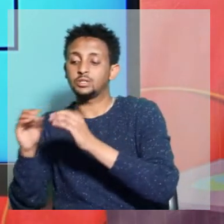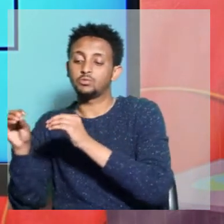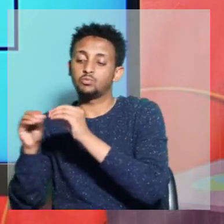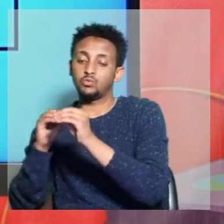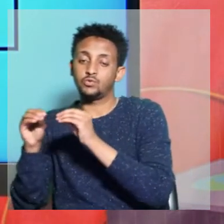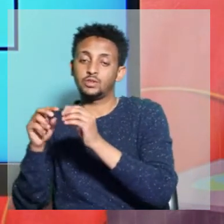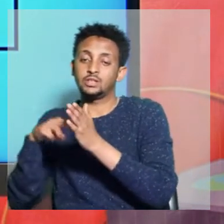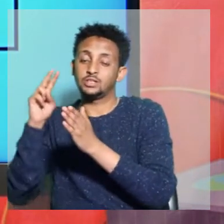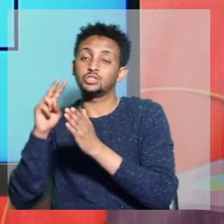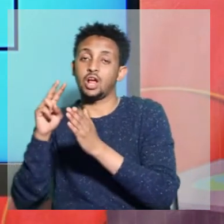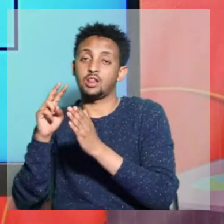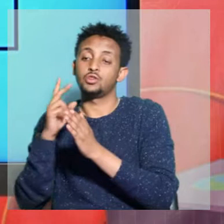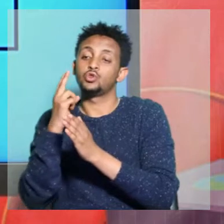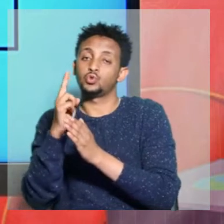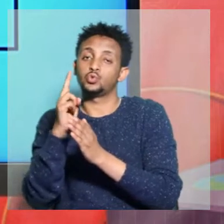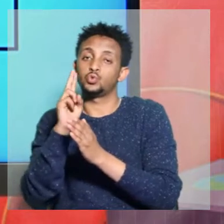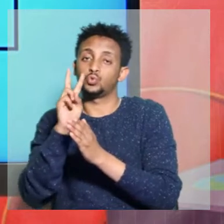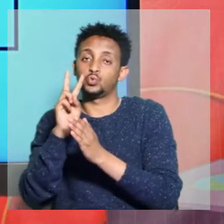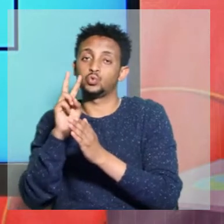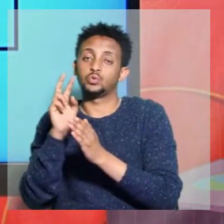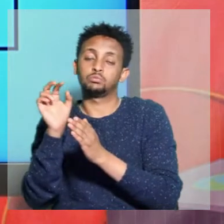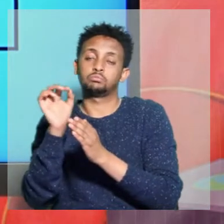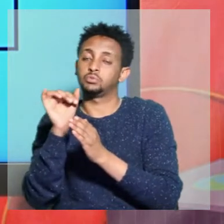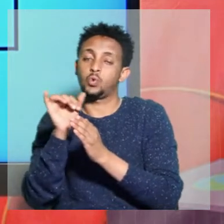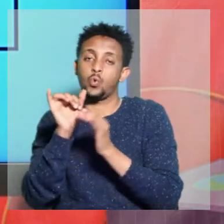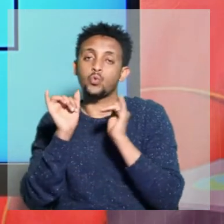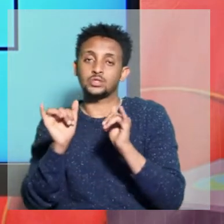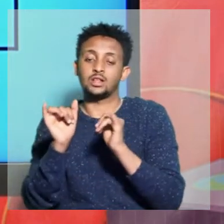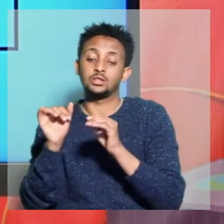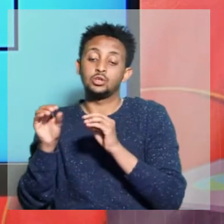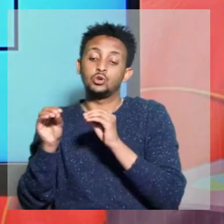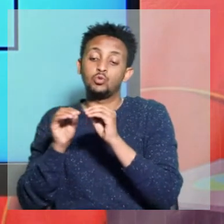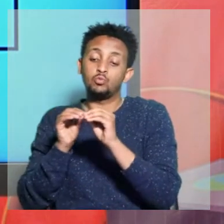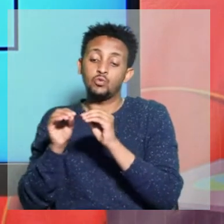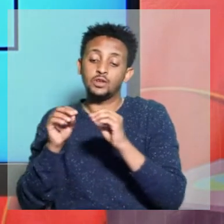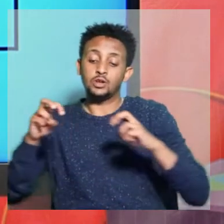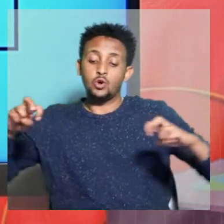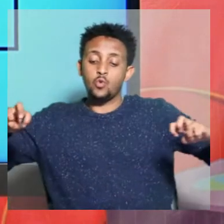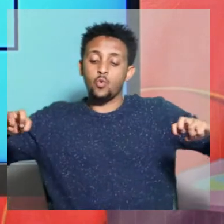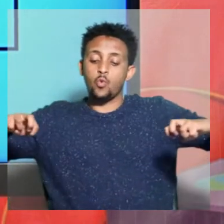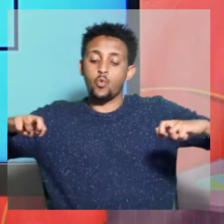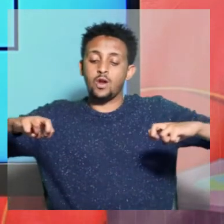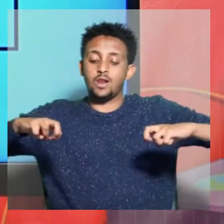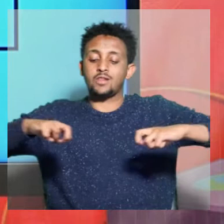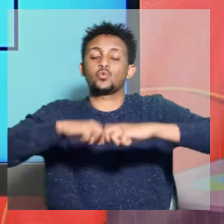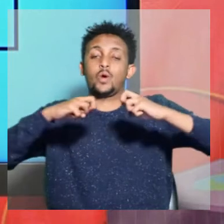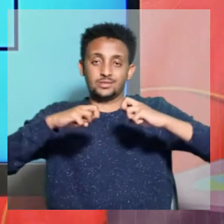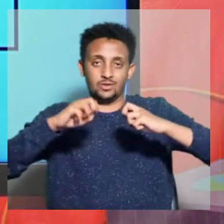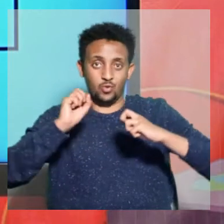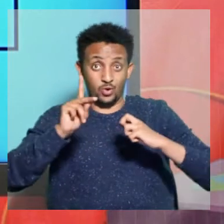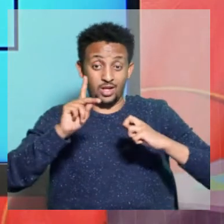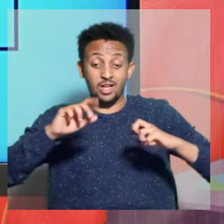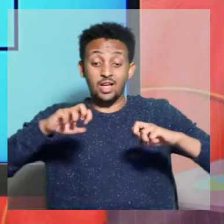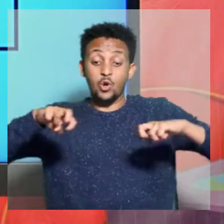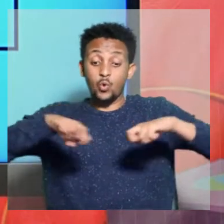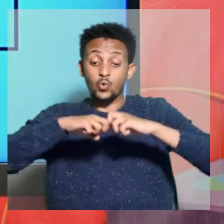its initial velocity u2, with a constant velocity. So they are moving and colliding together. Okay? After